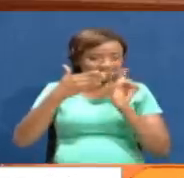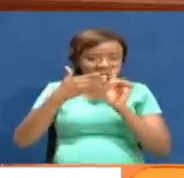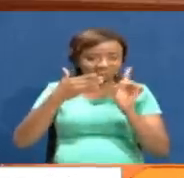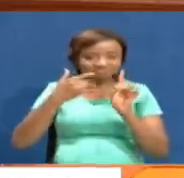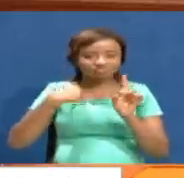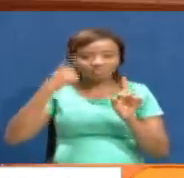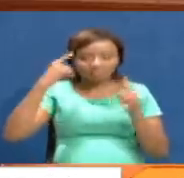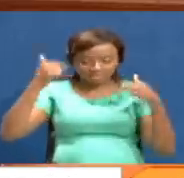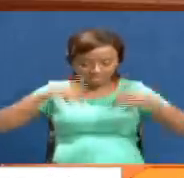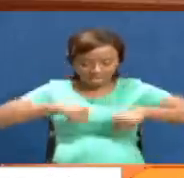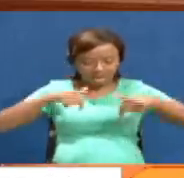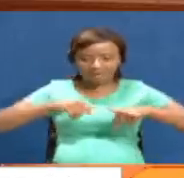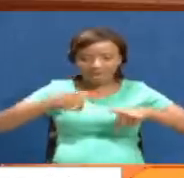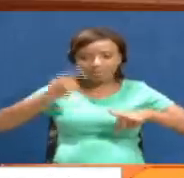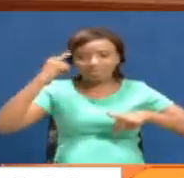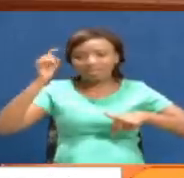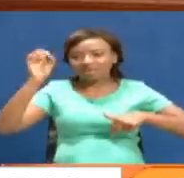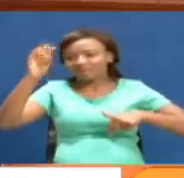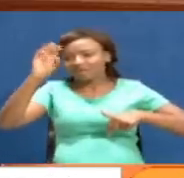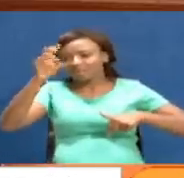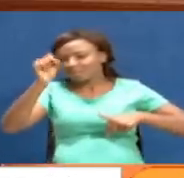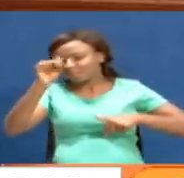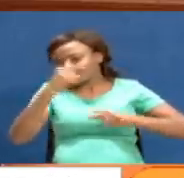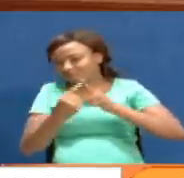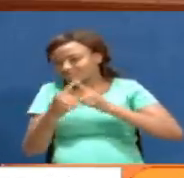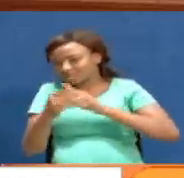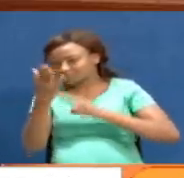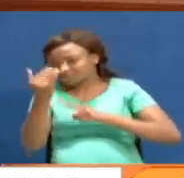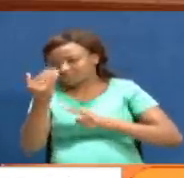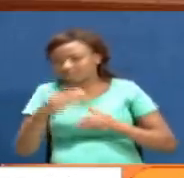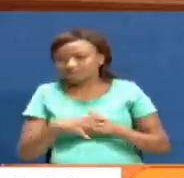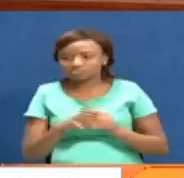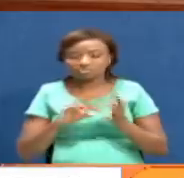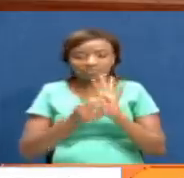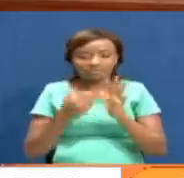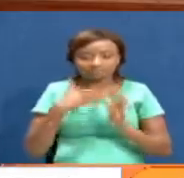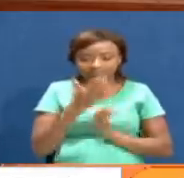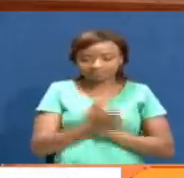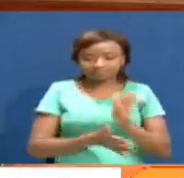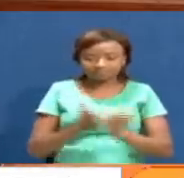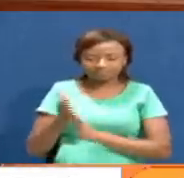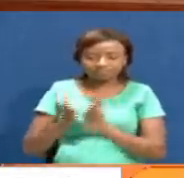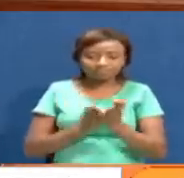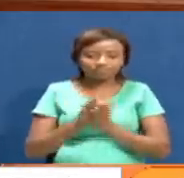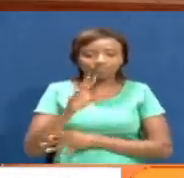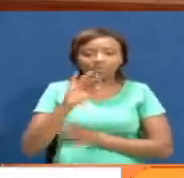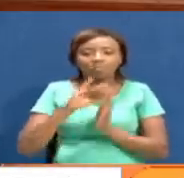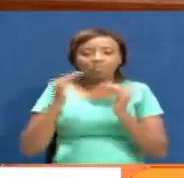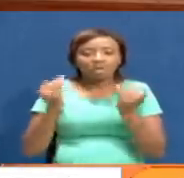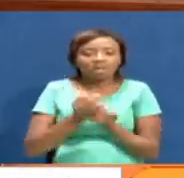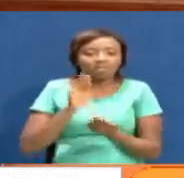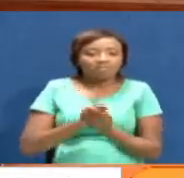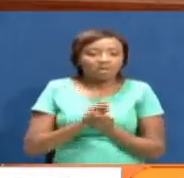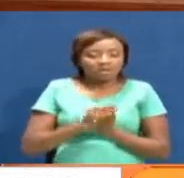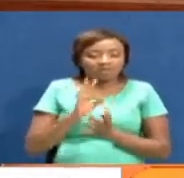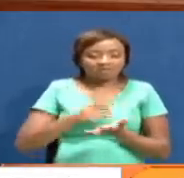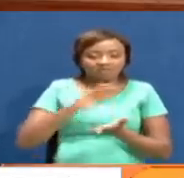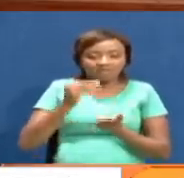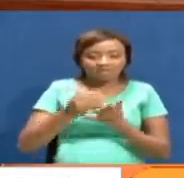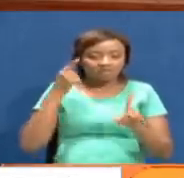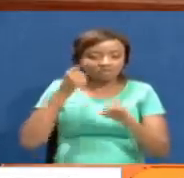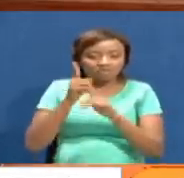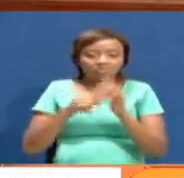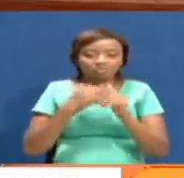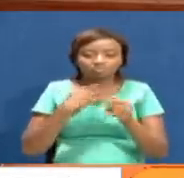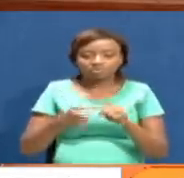thinking of today, we are thinking of 5 years ahead. So there are plans through the World Bank funding to increase